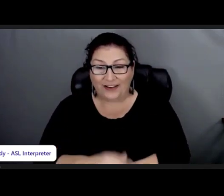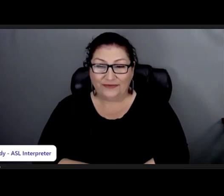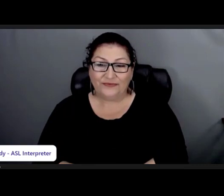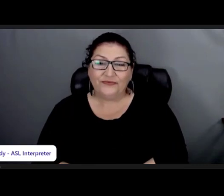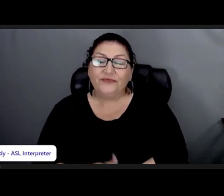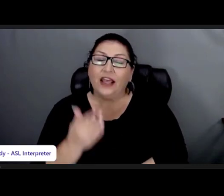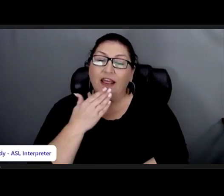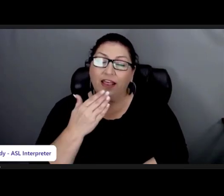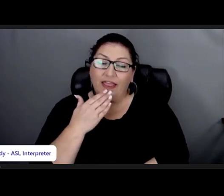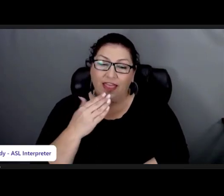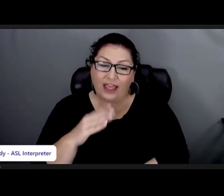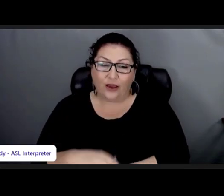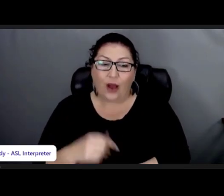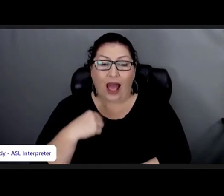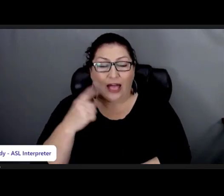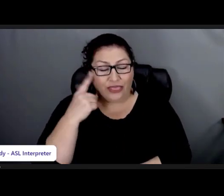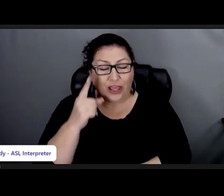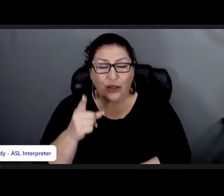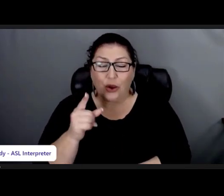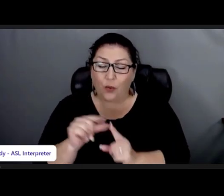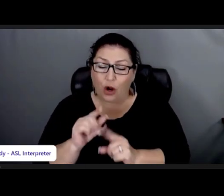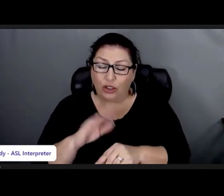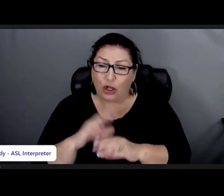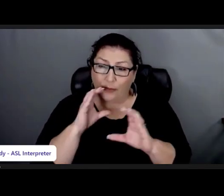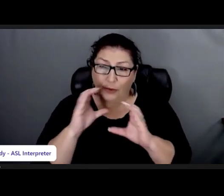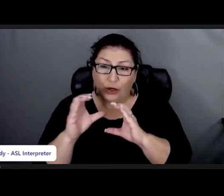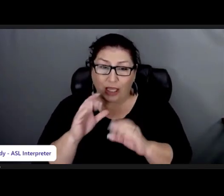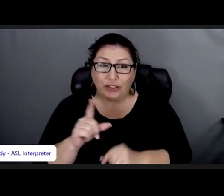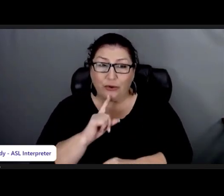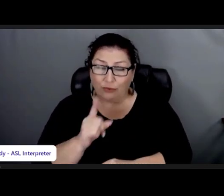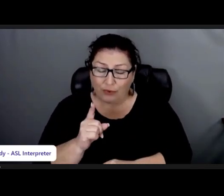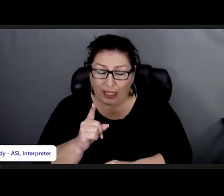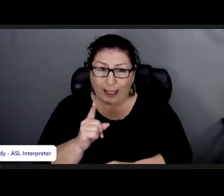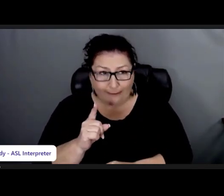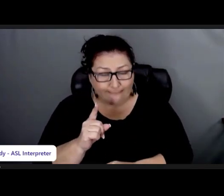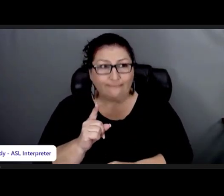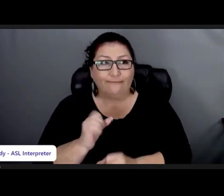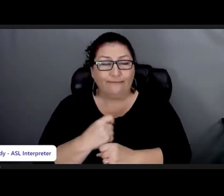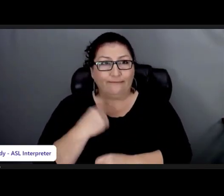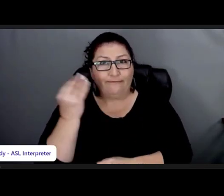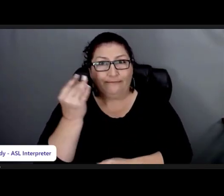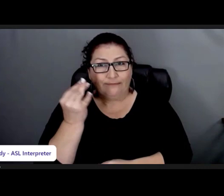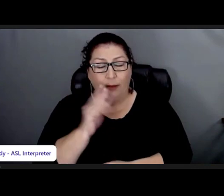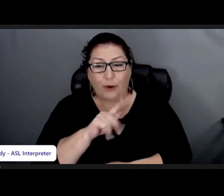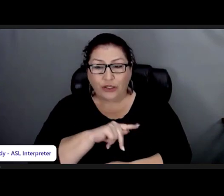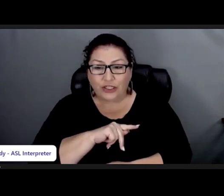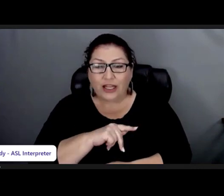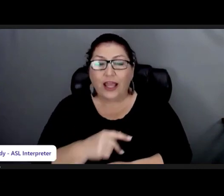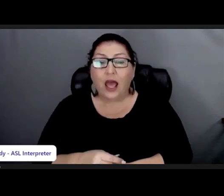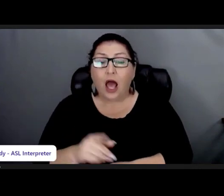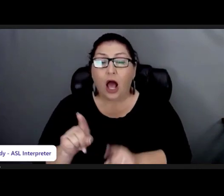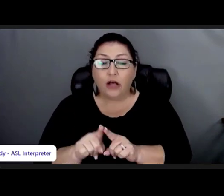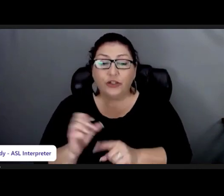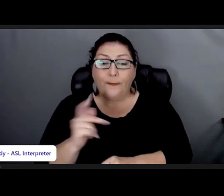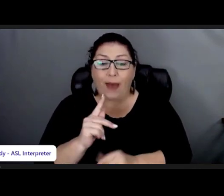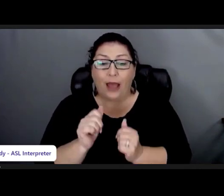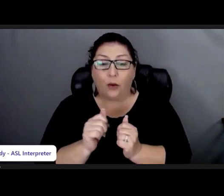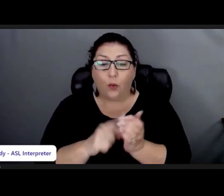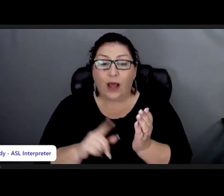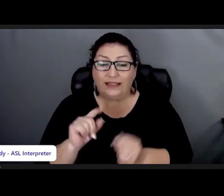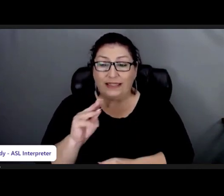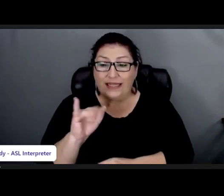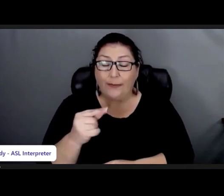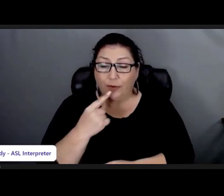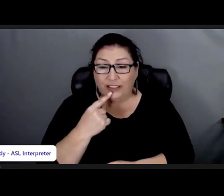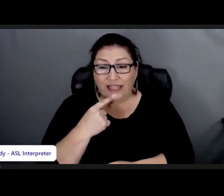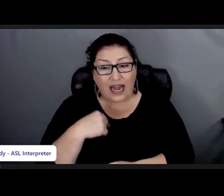Thank you, Sudi. I think your words on communication actually really resonated with me personally, and also went back to what Tammy was saying about, I